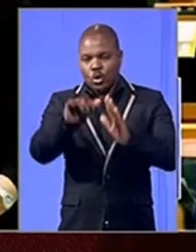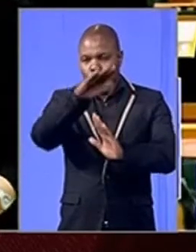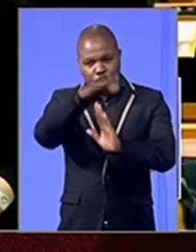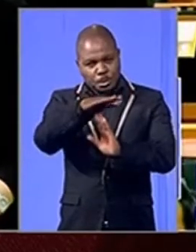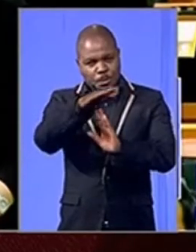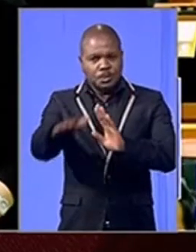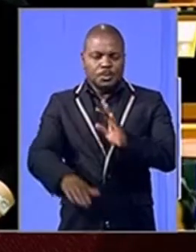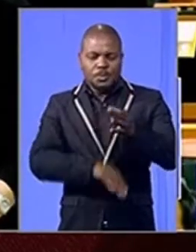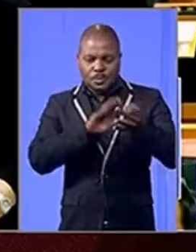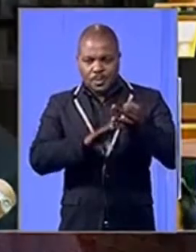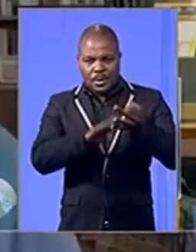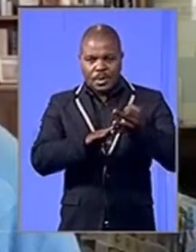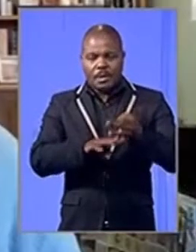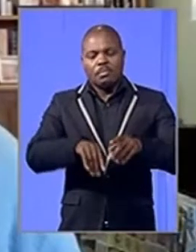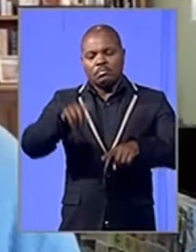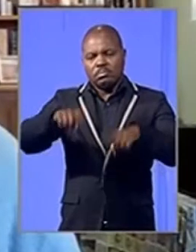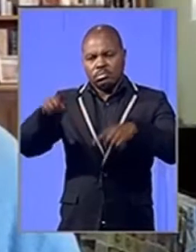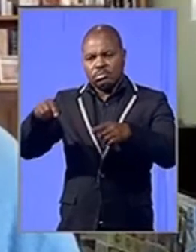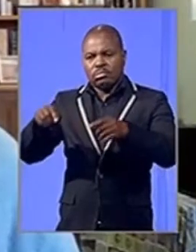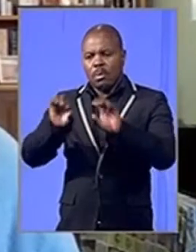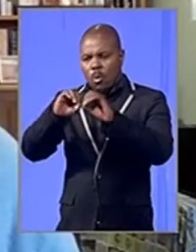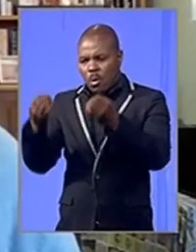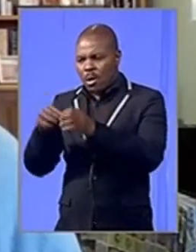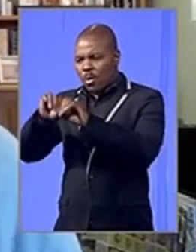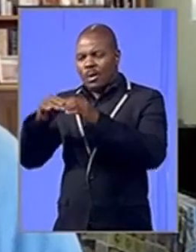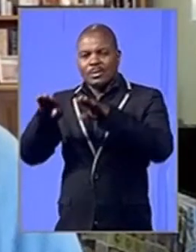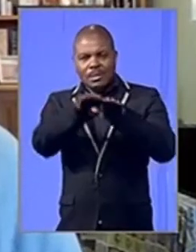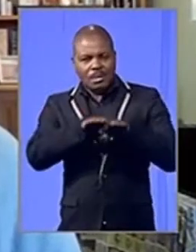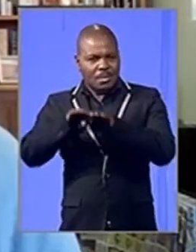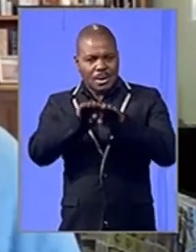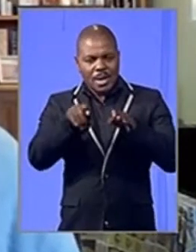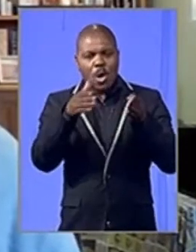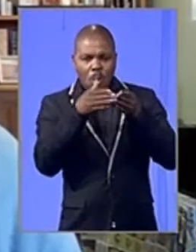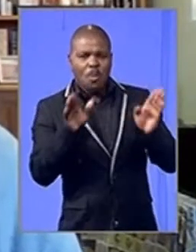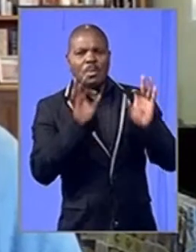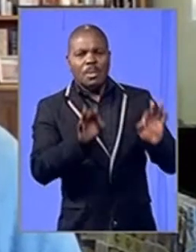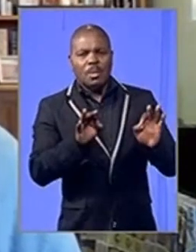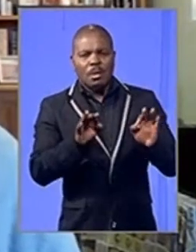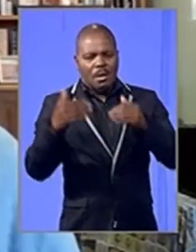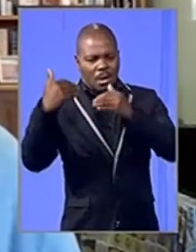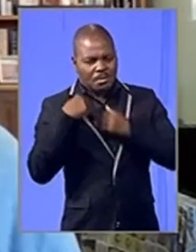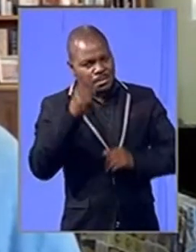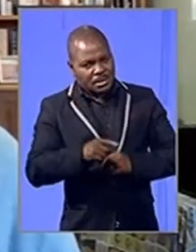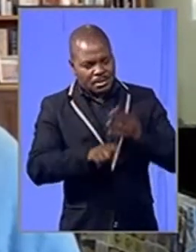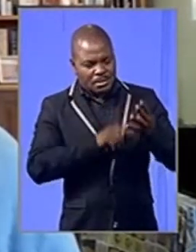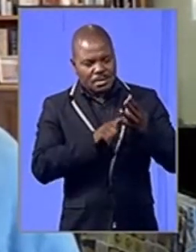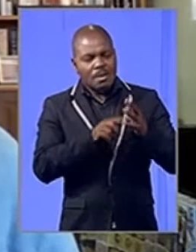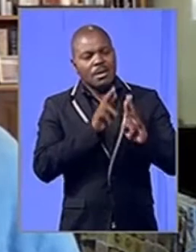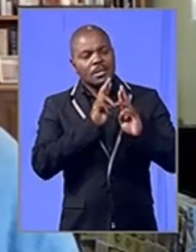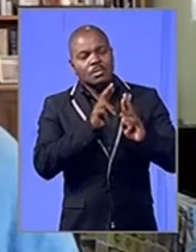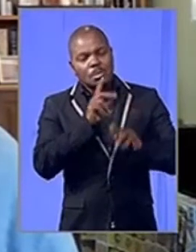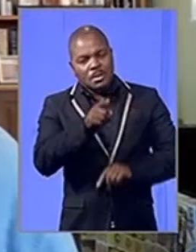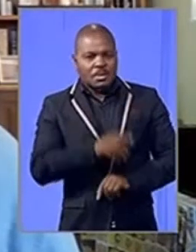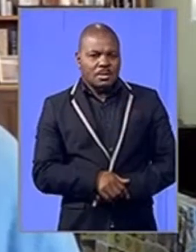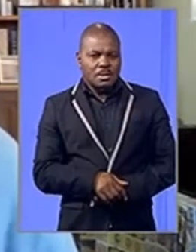and a multi-party democracy that is open, accountable, and responsive.